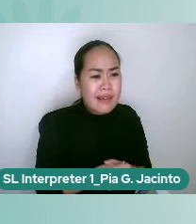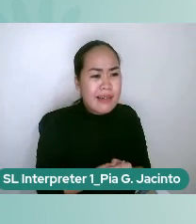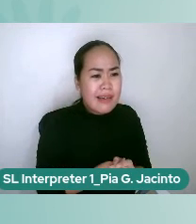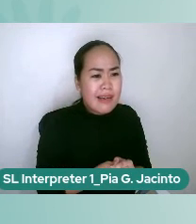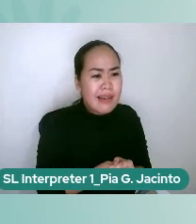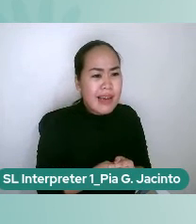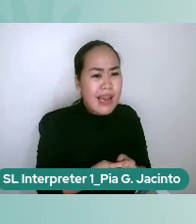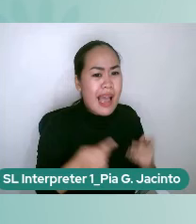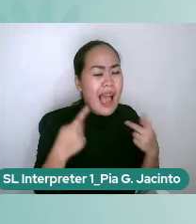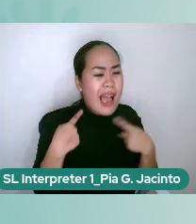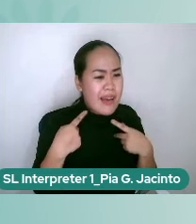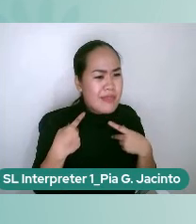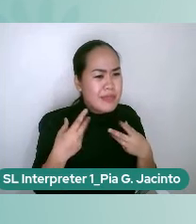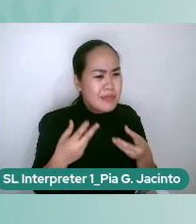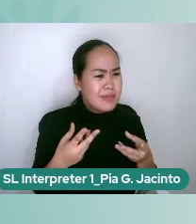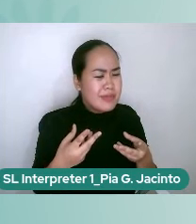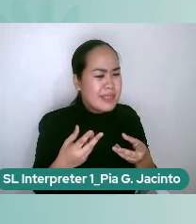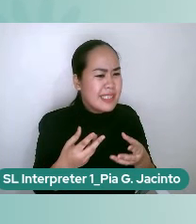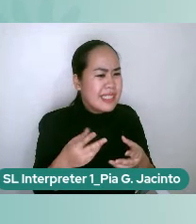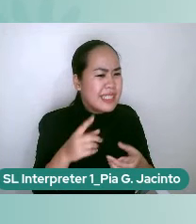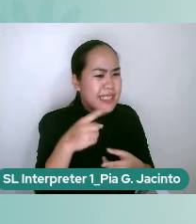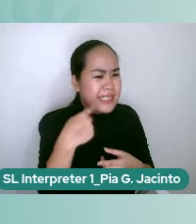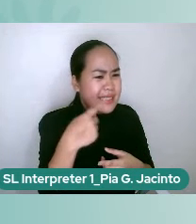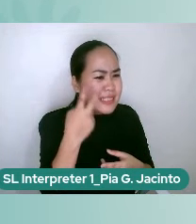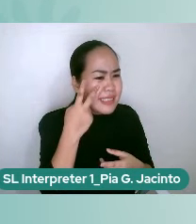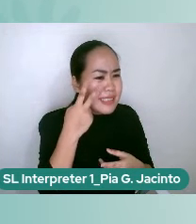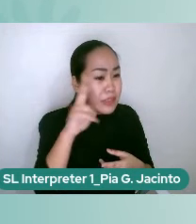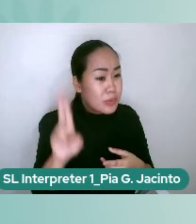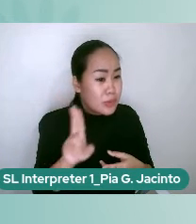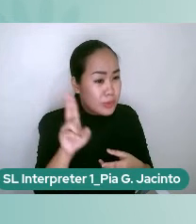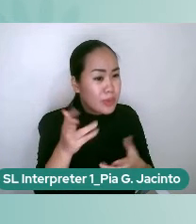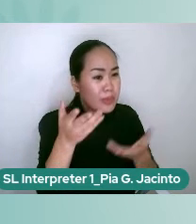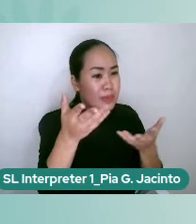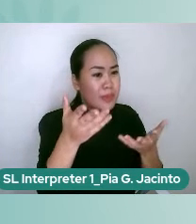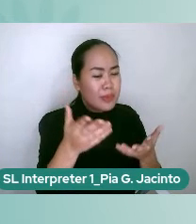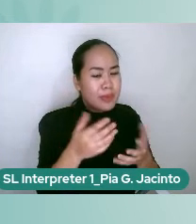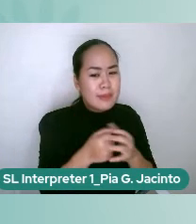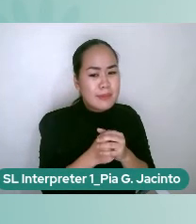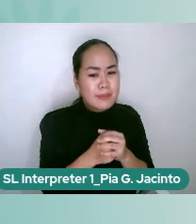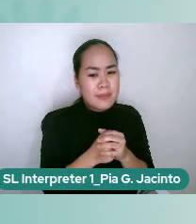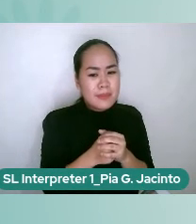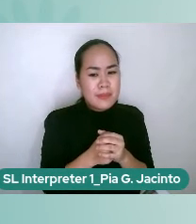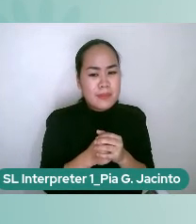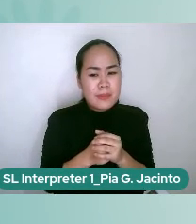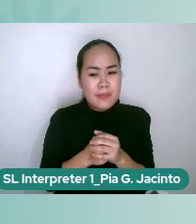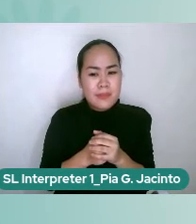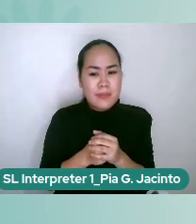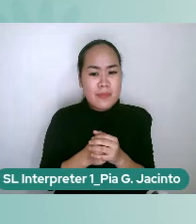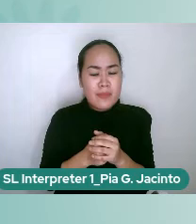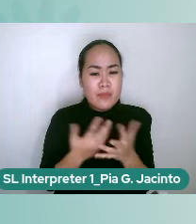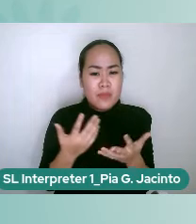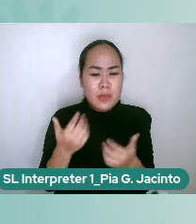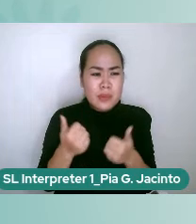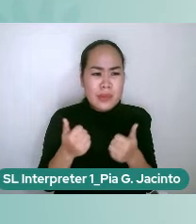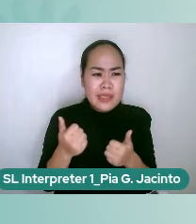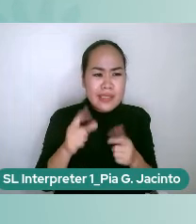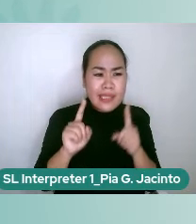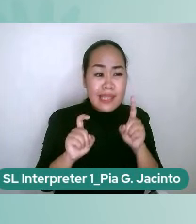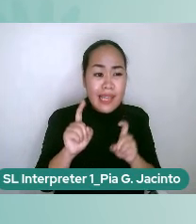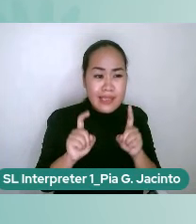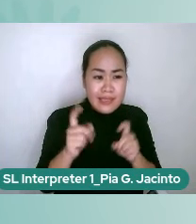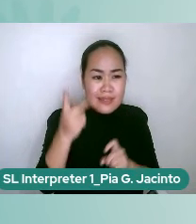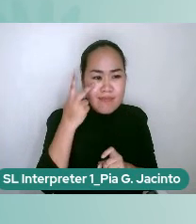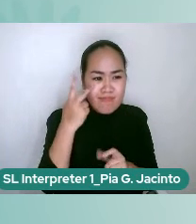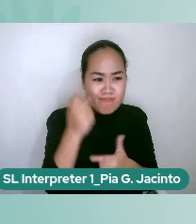receiver operator curve. And of course, we use these all the time to look at agreement of results between tests. So this is